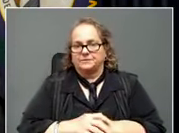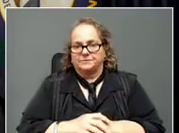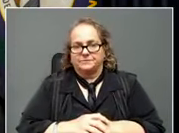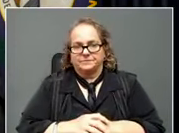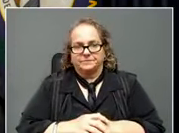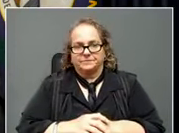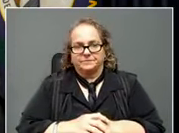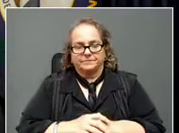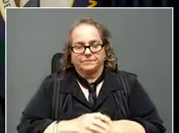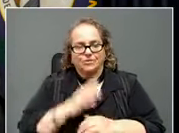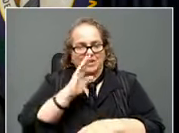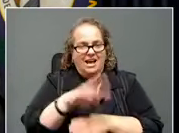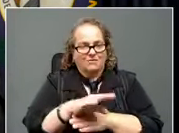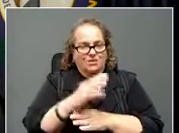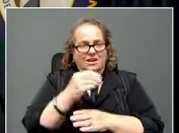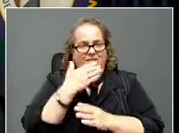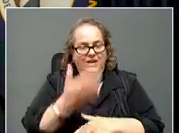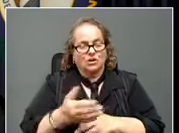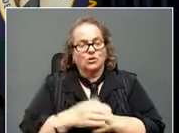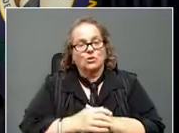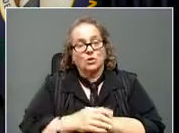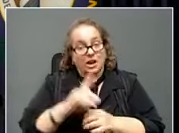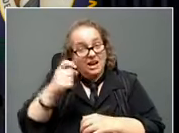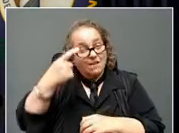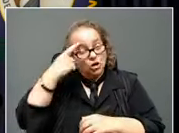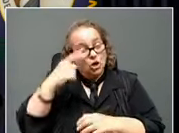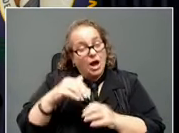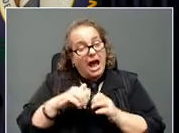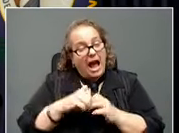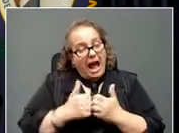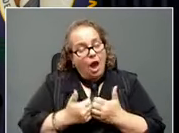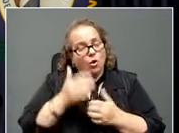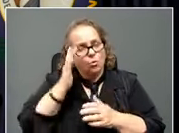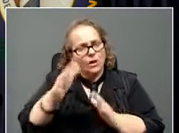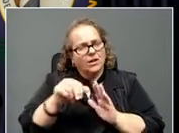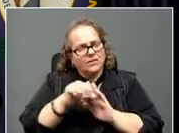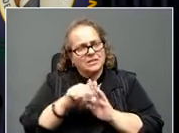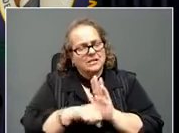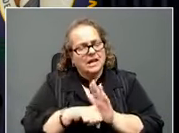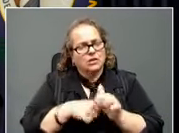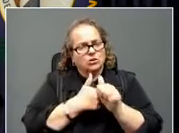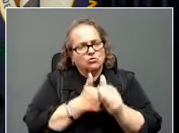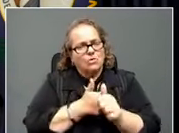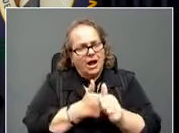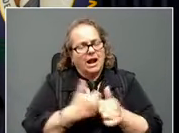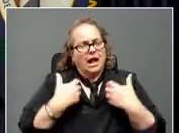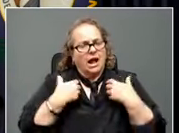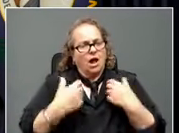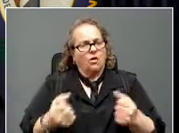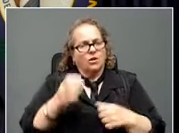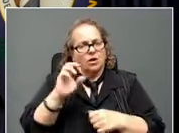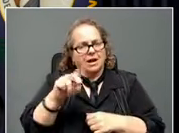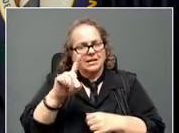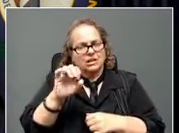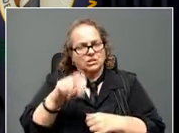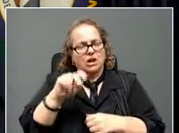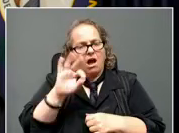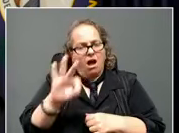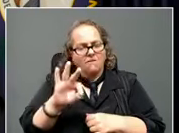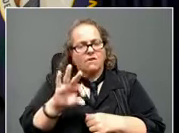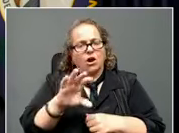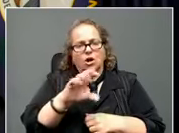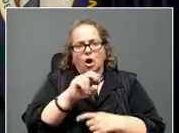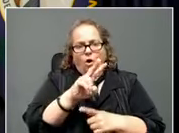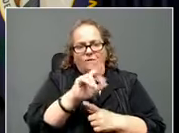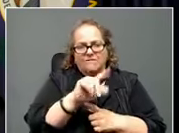Good afternoon. Thank you. Governor, how will the state be tracking the health conditions of the COVID long haulers?